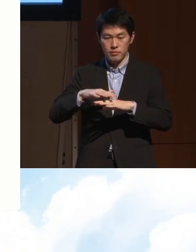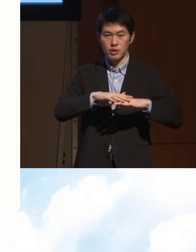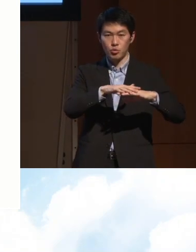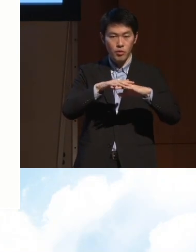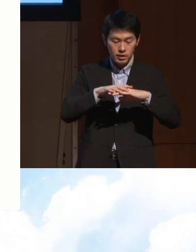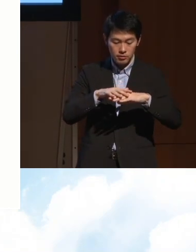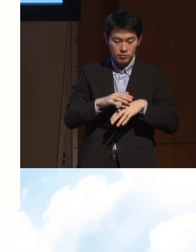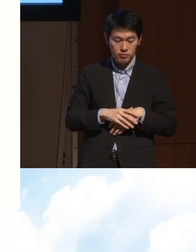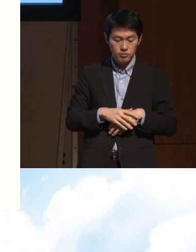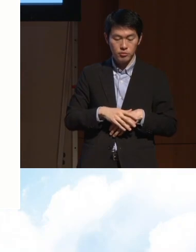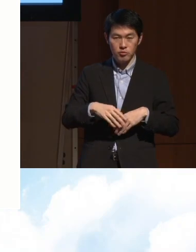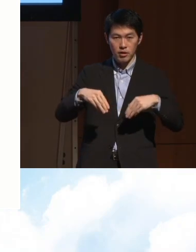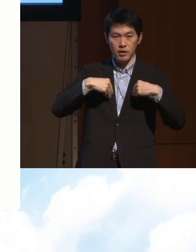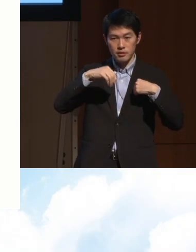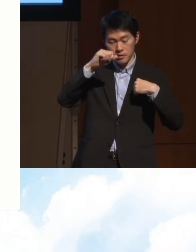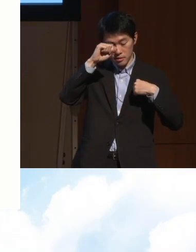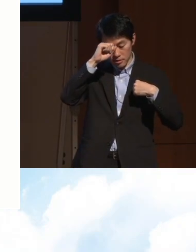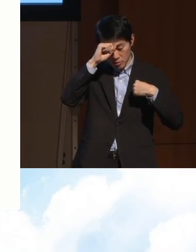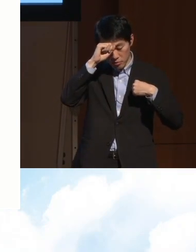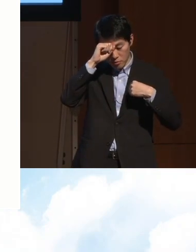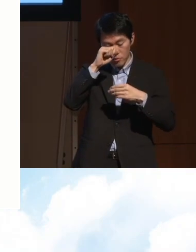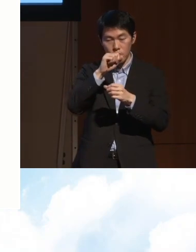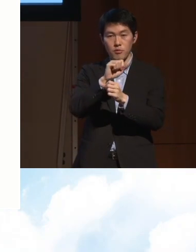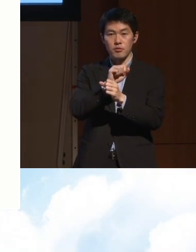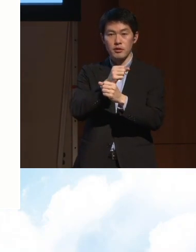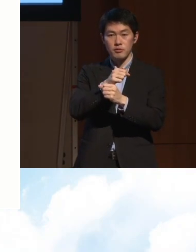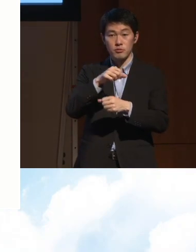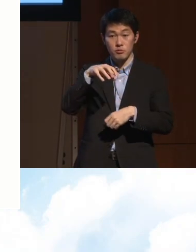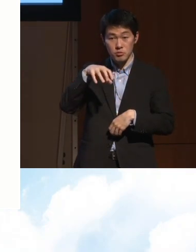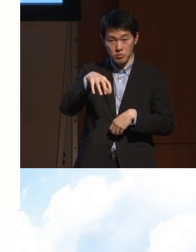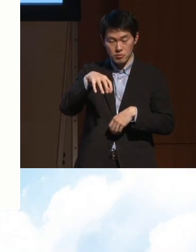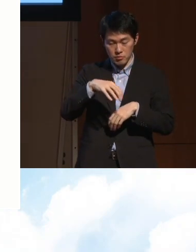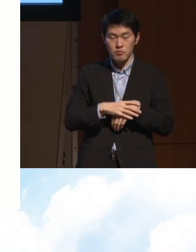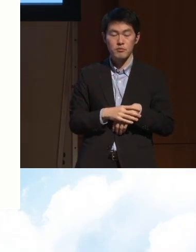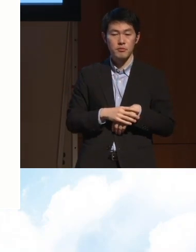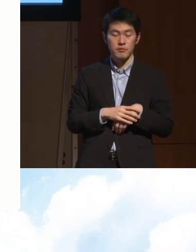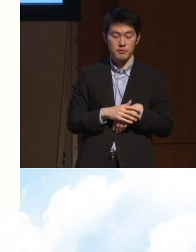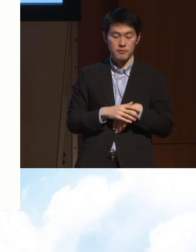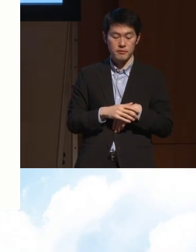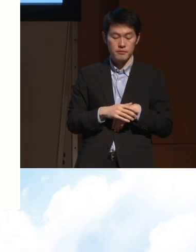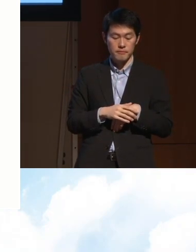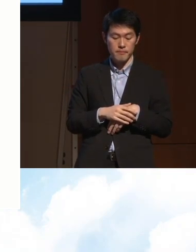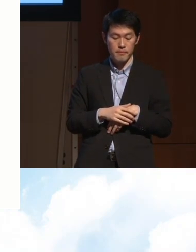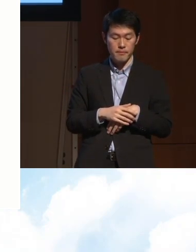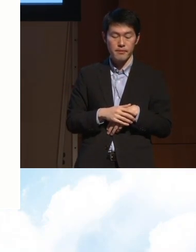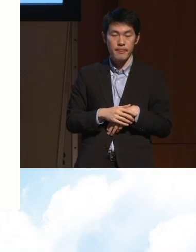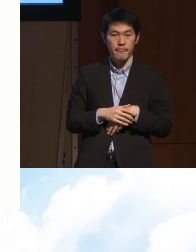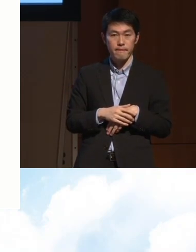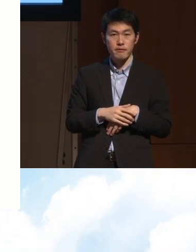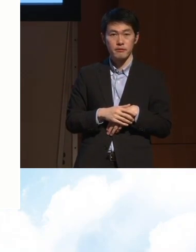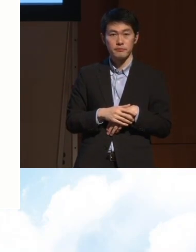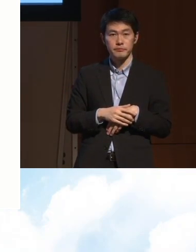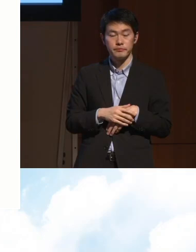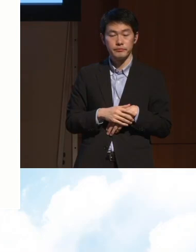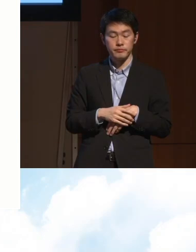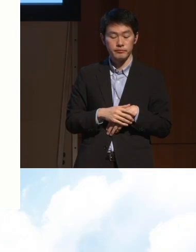a central role in diagnostic testing, monitoring trends in Asian countries.